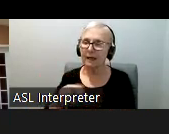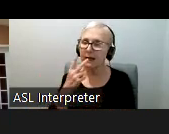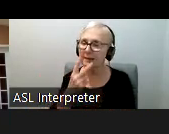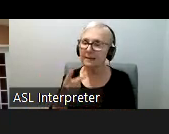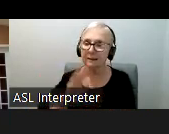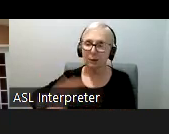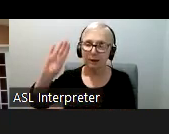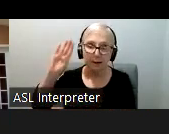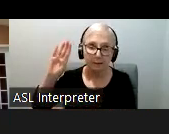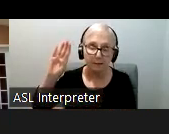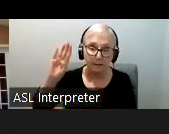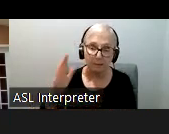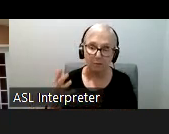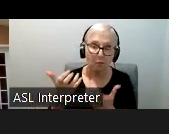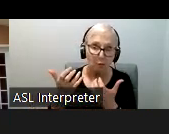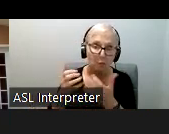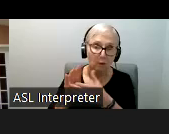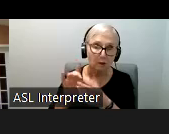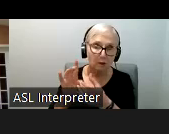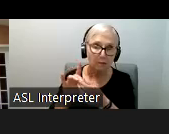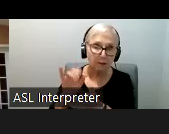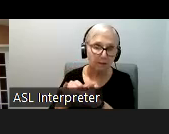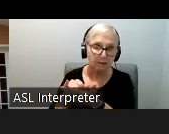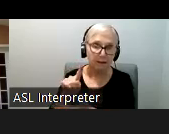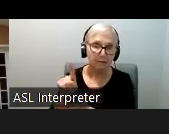been up or if you were commenting on that as well. Sorry.